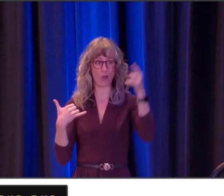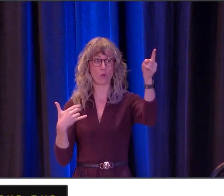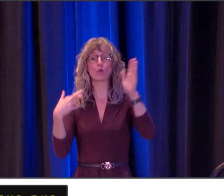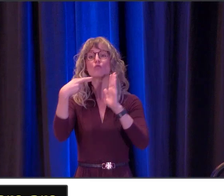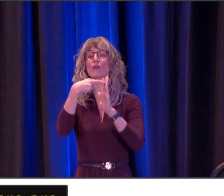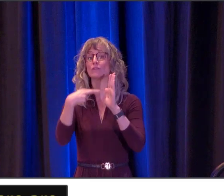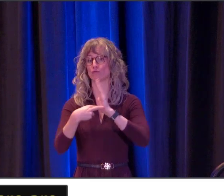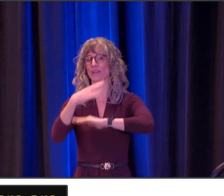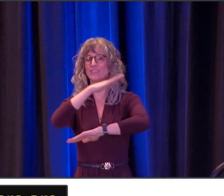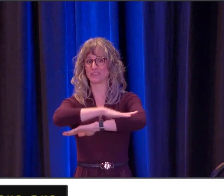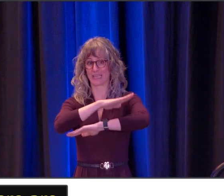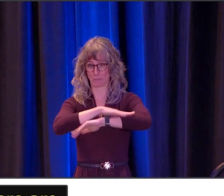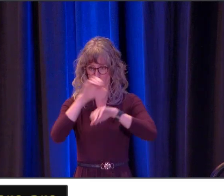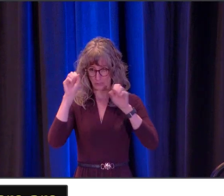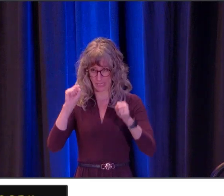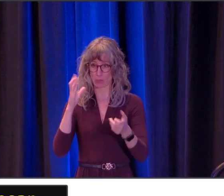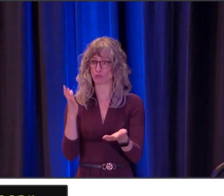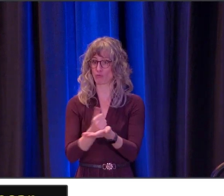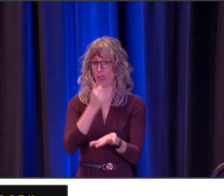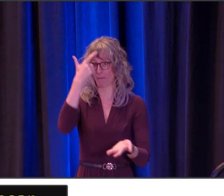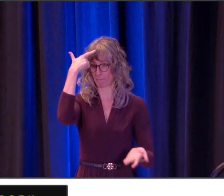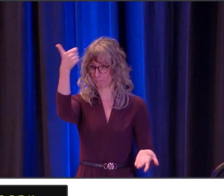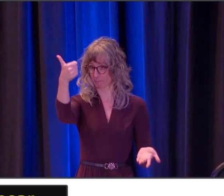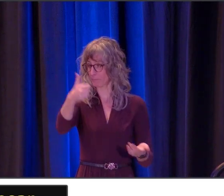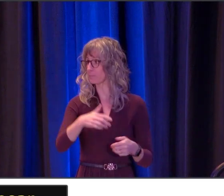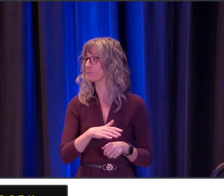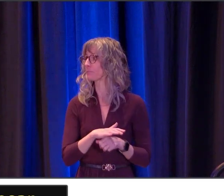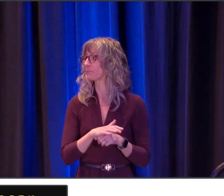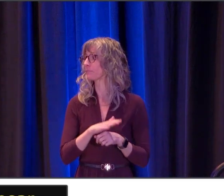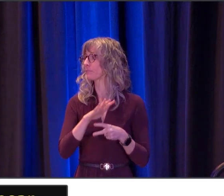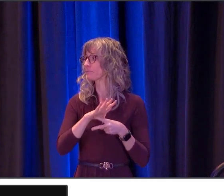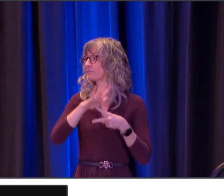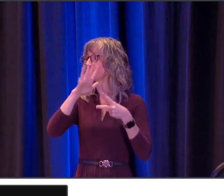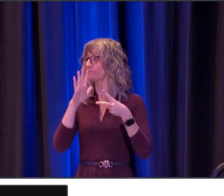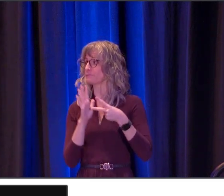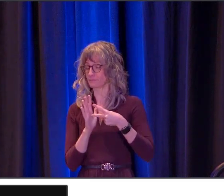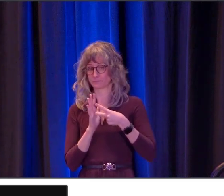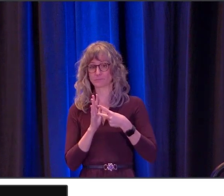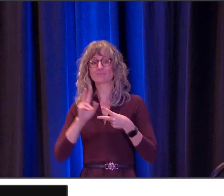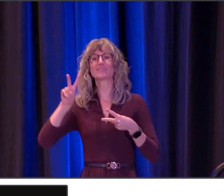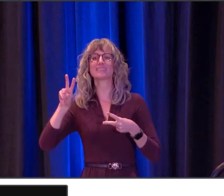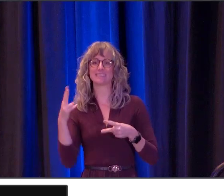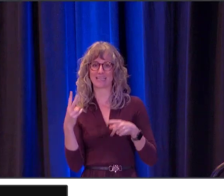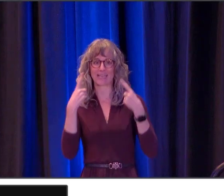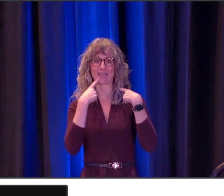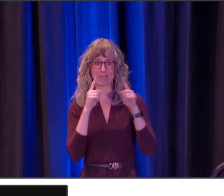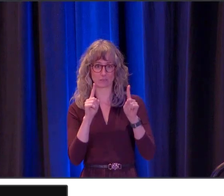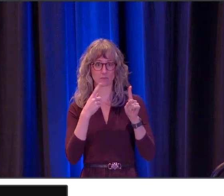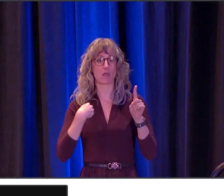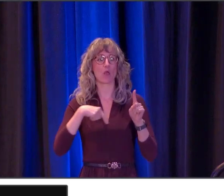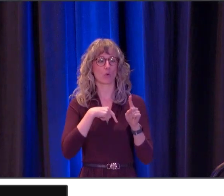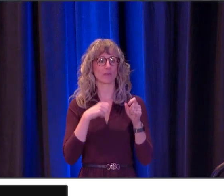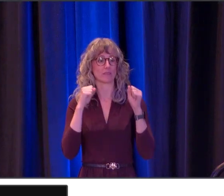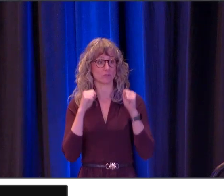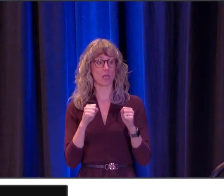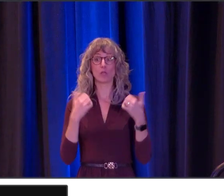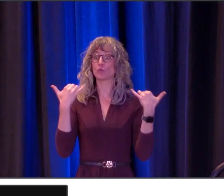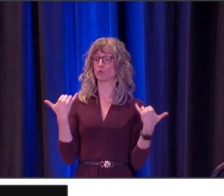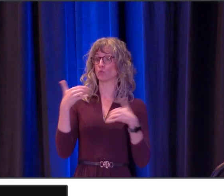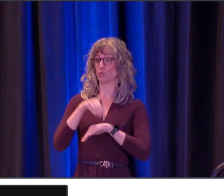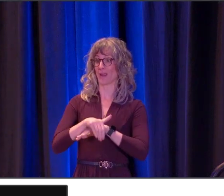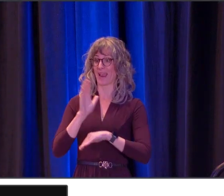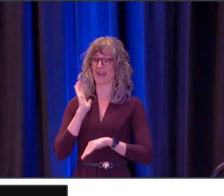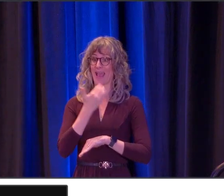grab one if you have not already. And then the second announcement is that we are strongly encouraging mask wearing at tonight's